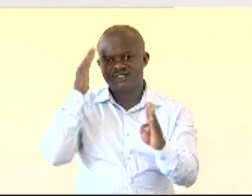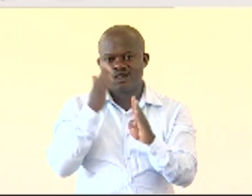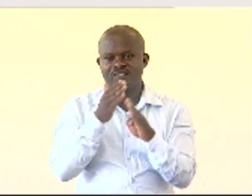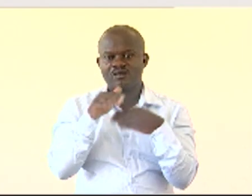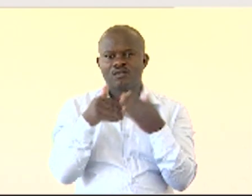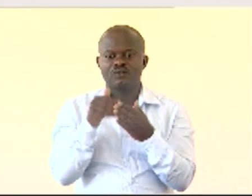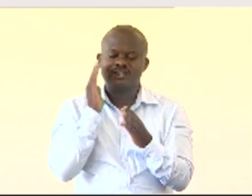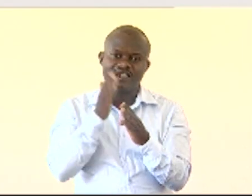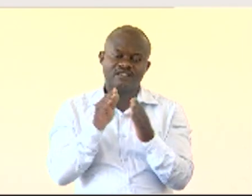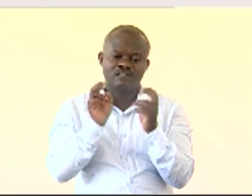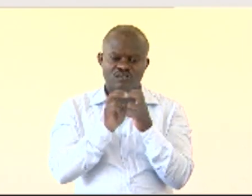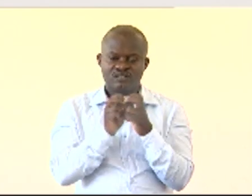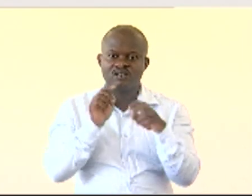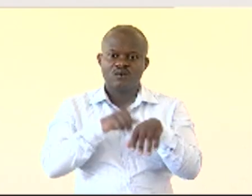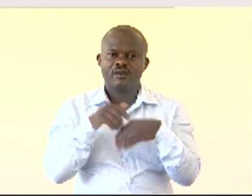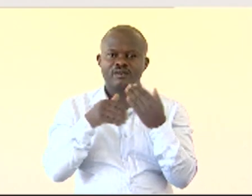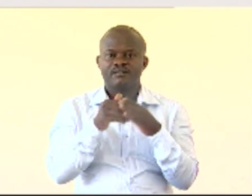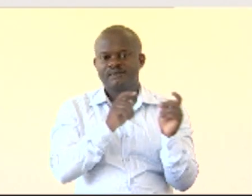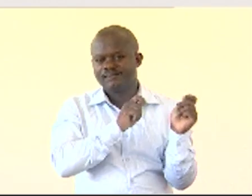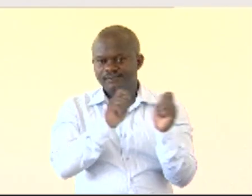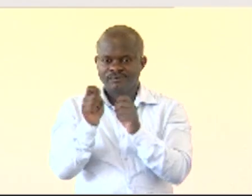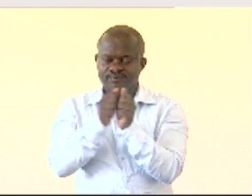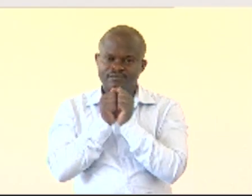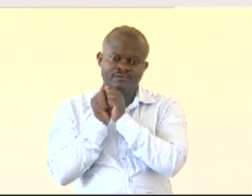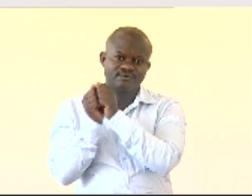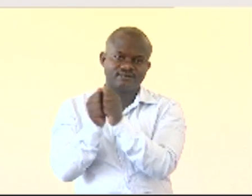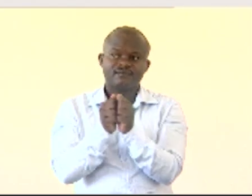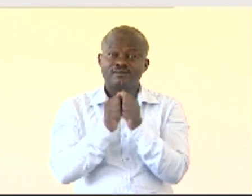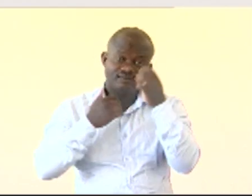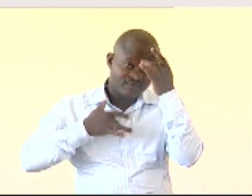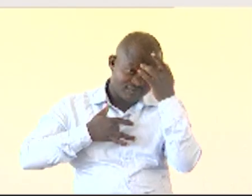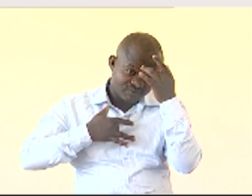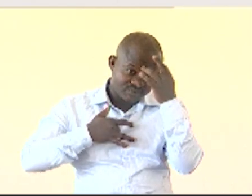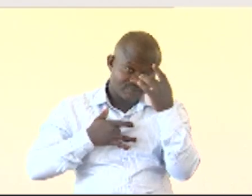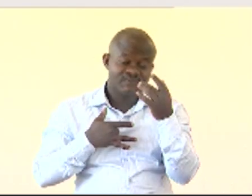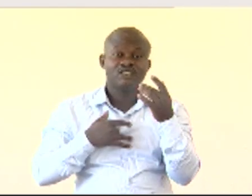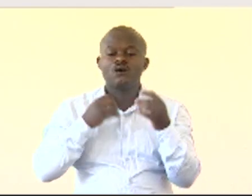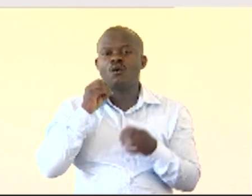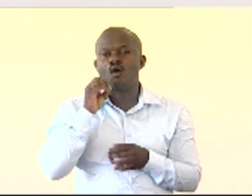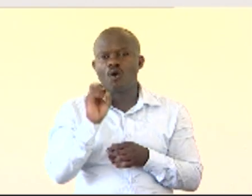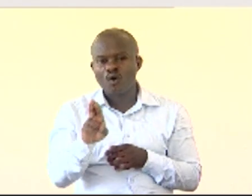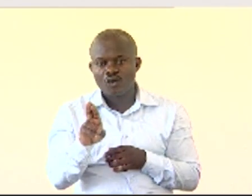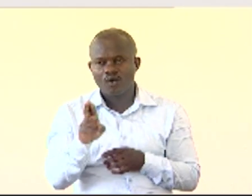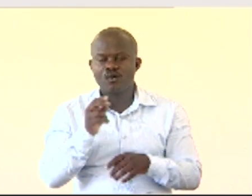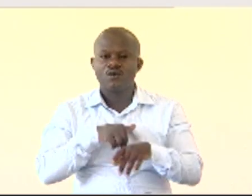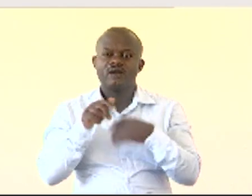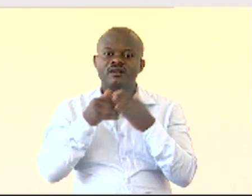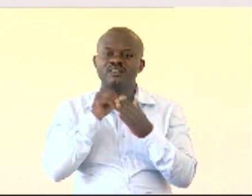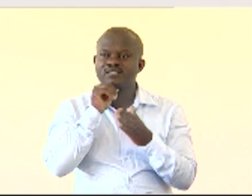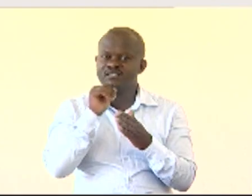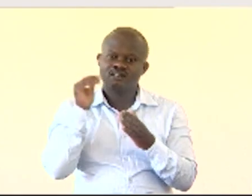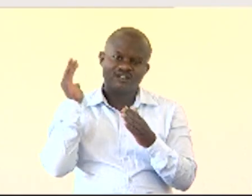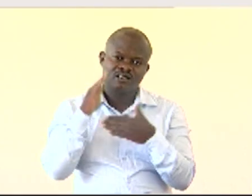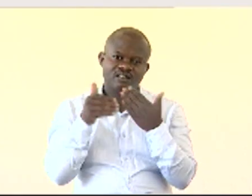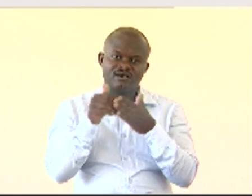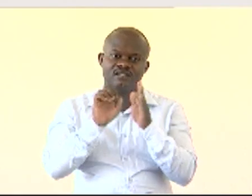direct contact. When you are directly in contact with the disease-causing agent, or when you are in direct contact. Take